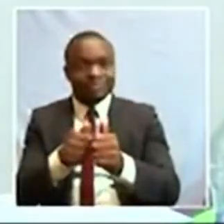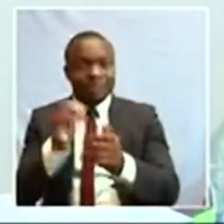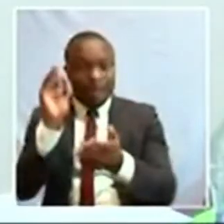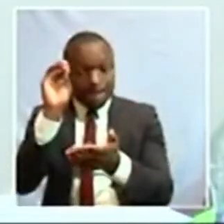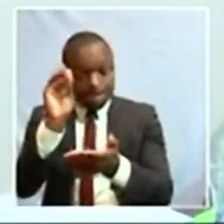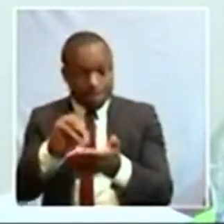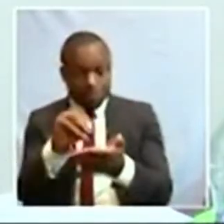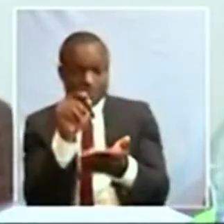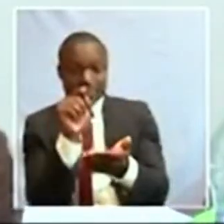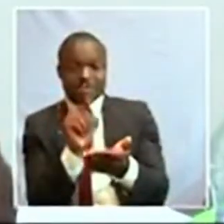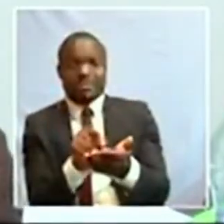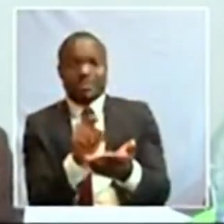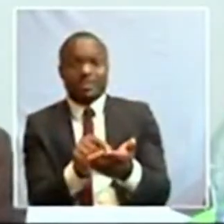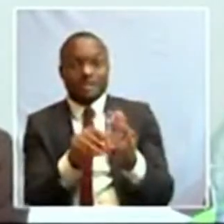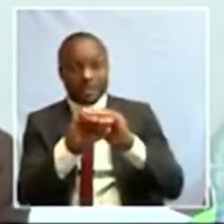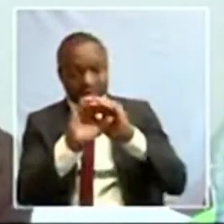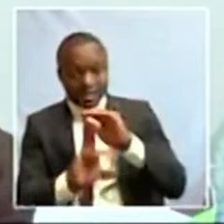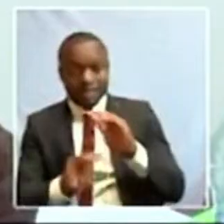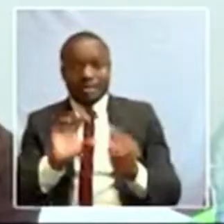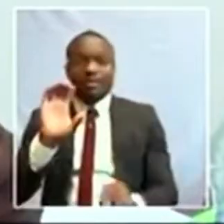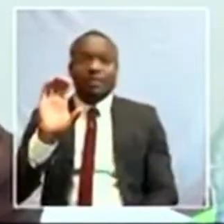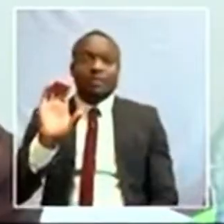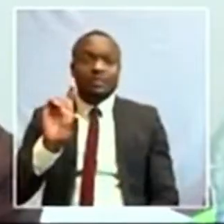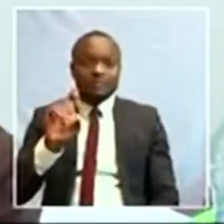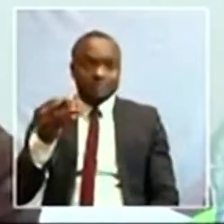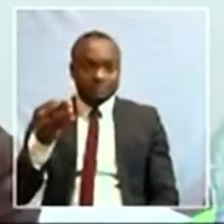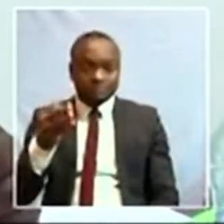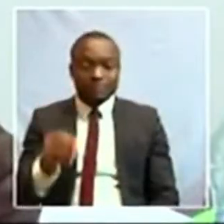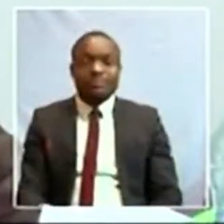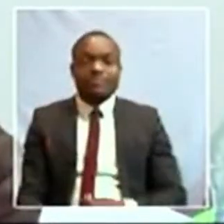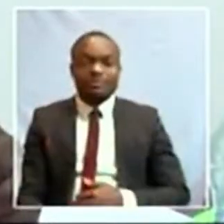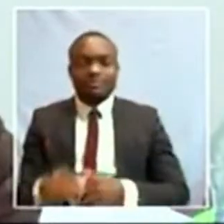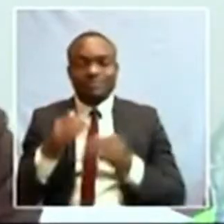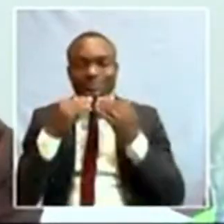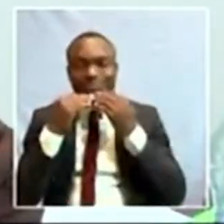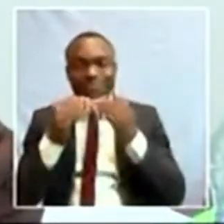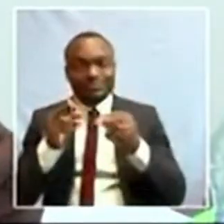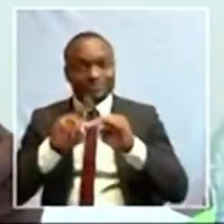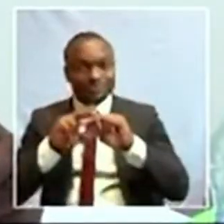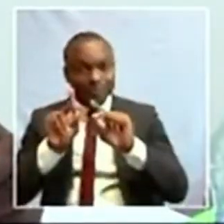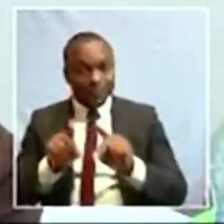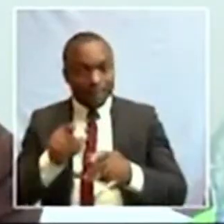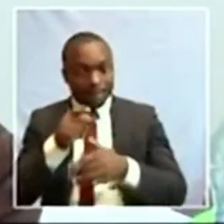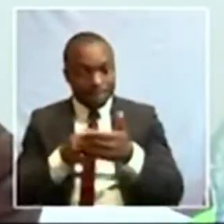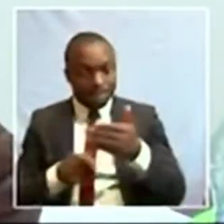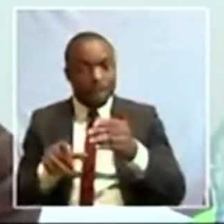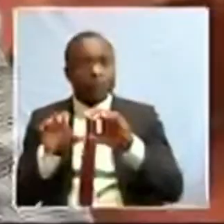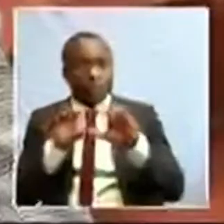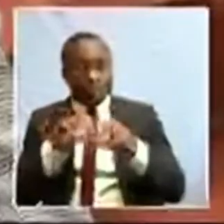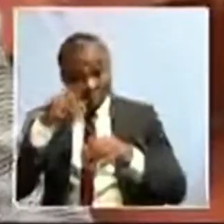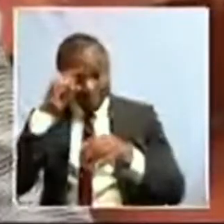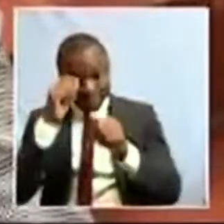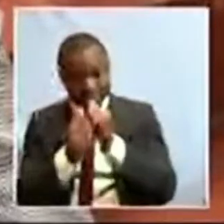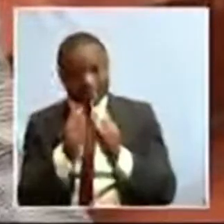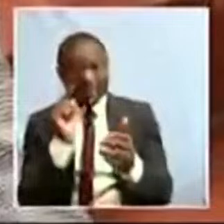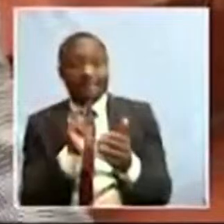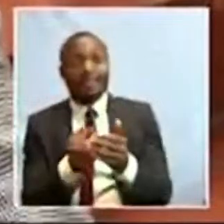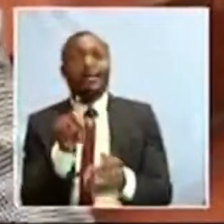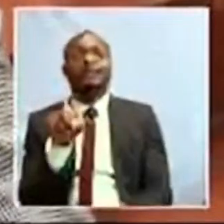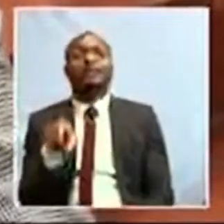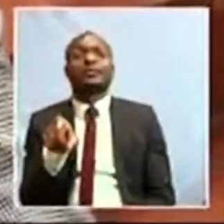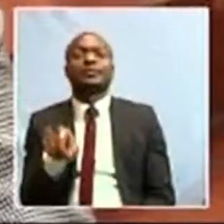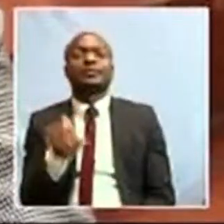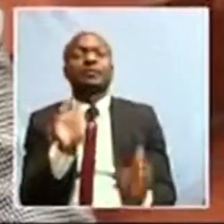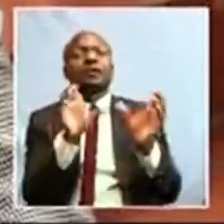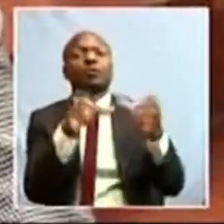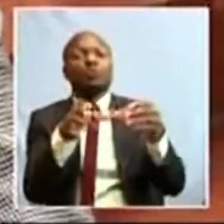put this under CDF? Thank you, Chair. What we did here was that because this was a need from the